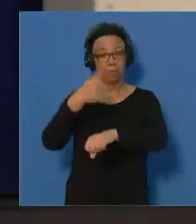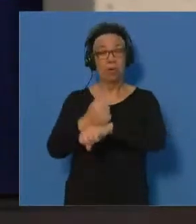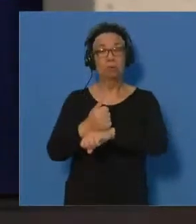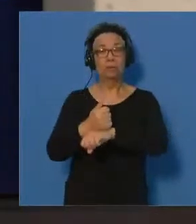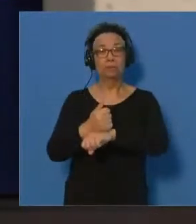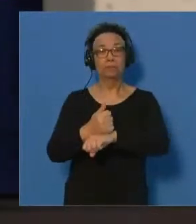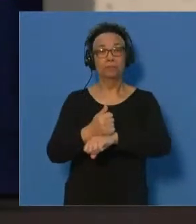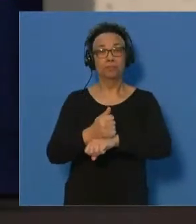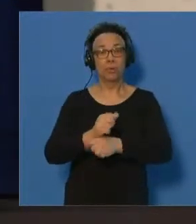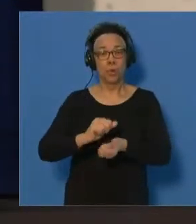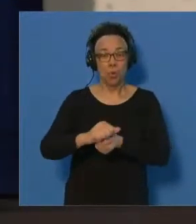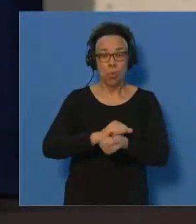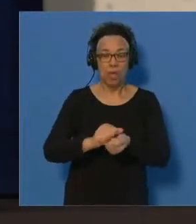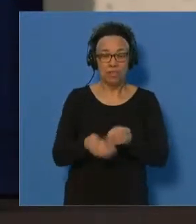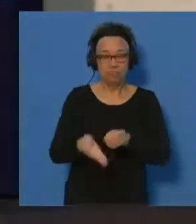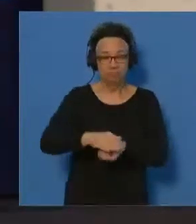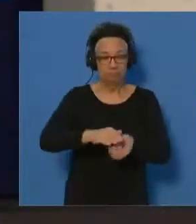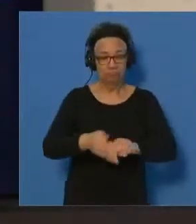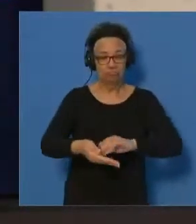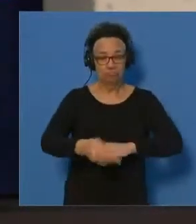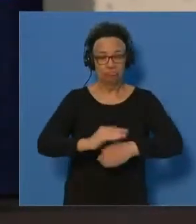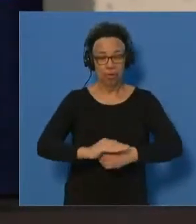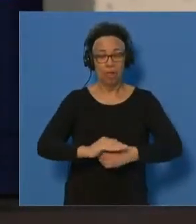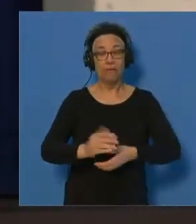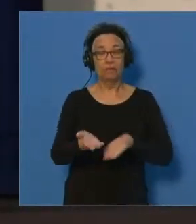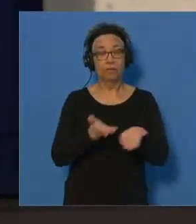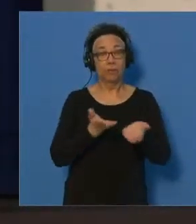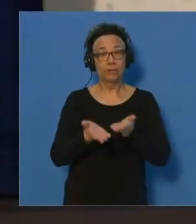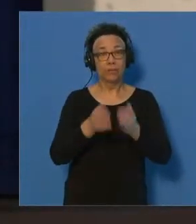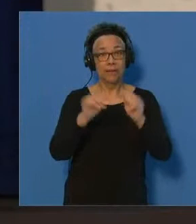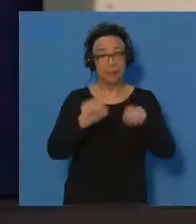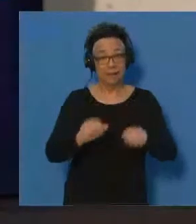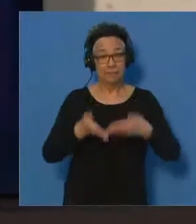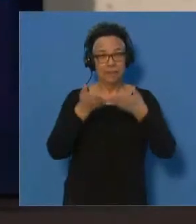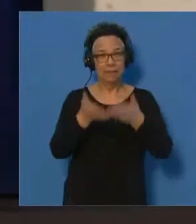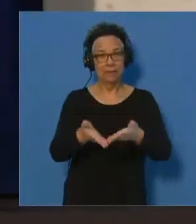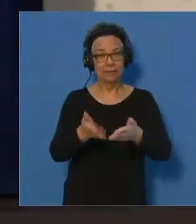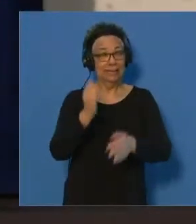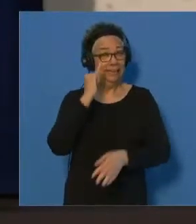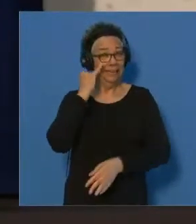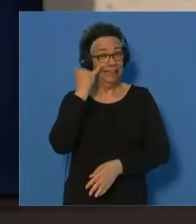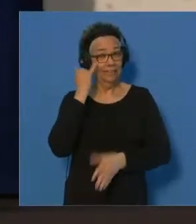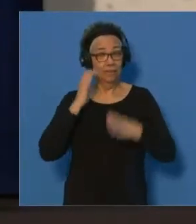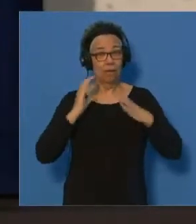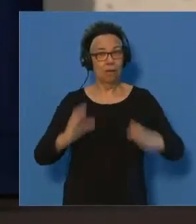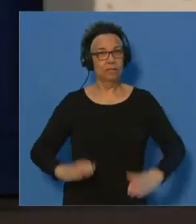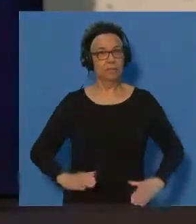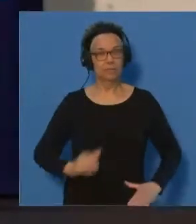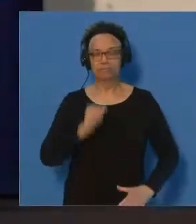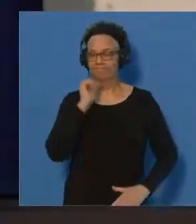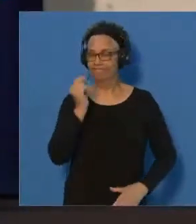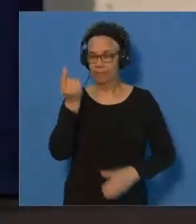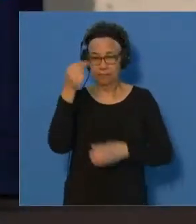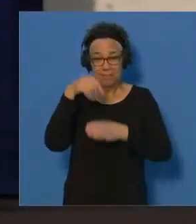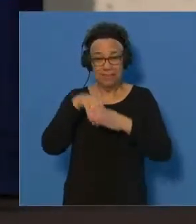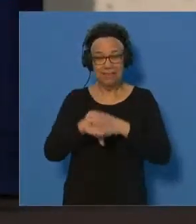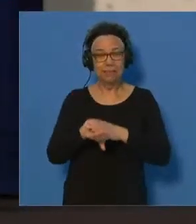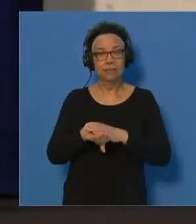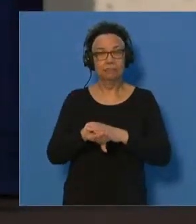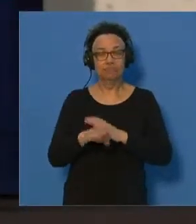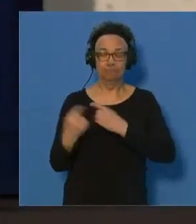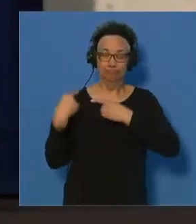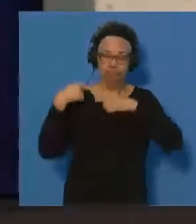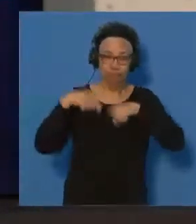Wash and fold services may be provided as long as customers are not permitted to enter the premises during the drop-off